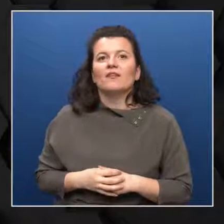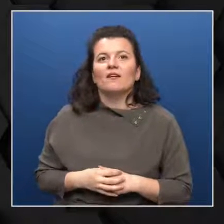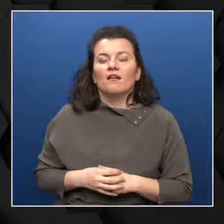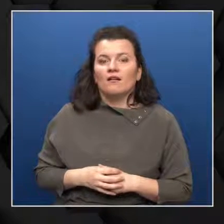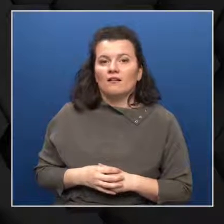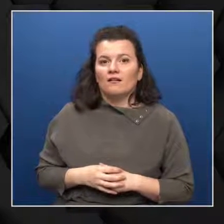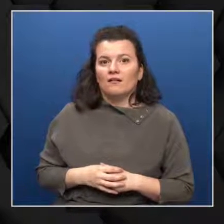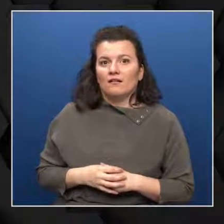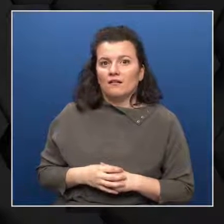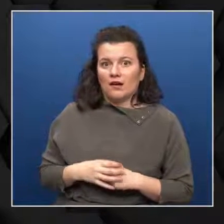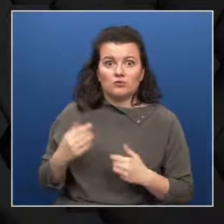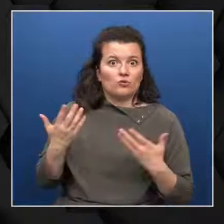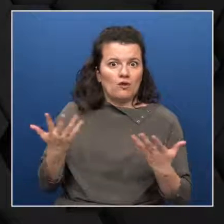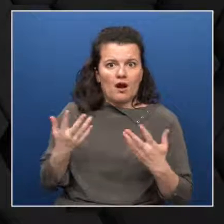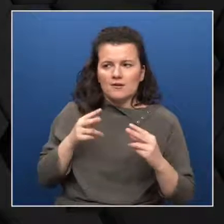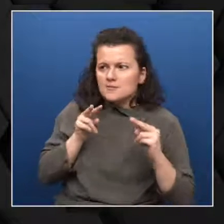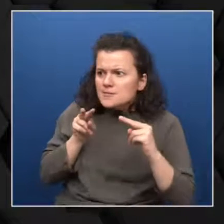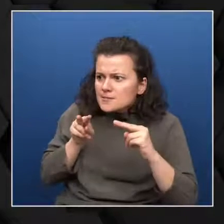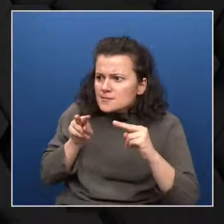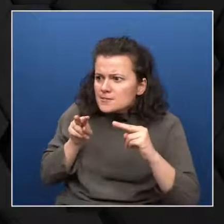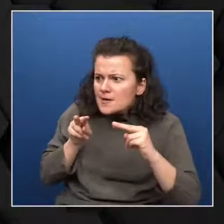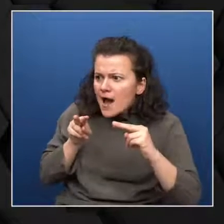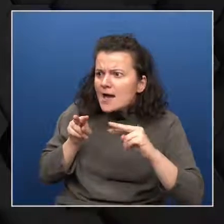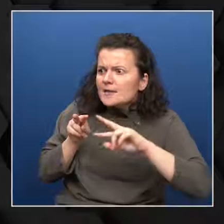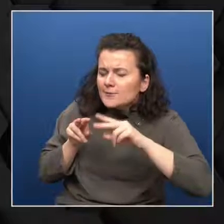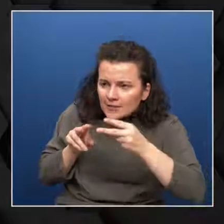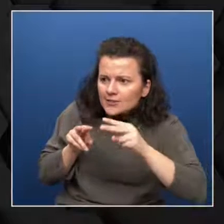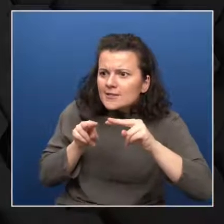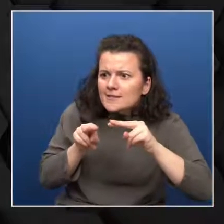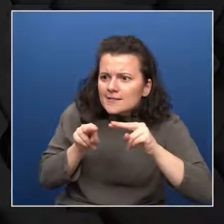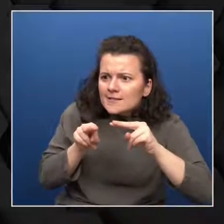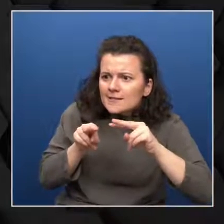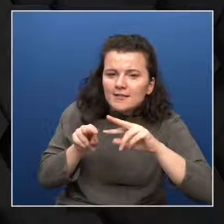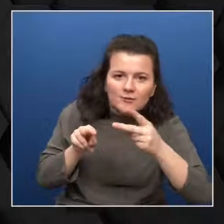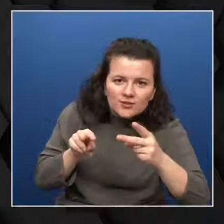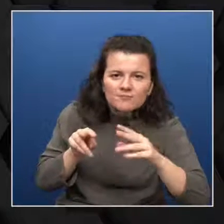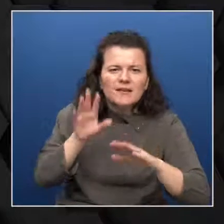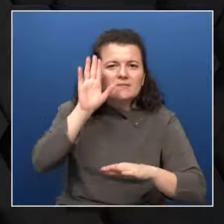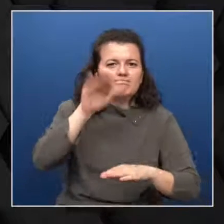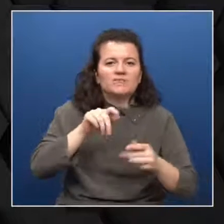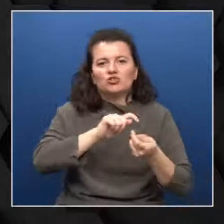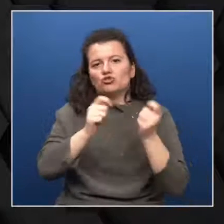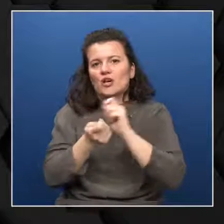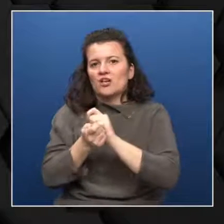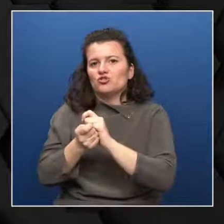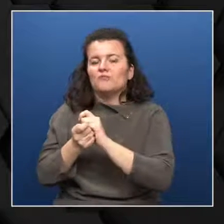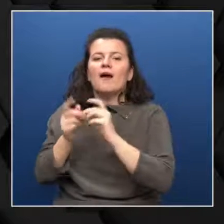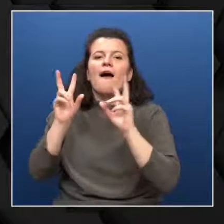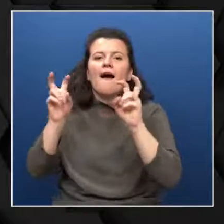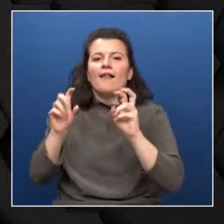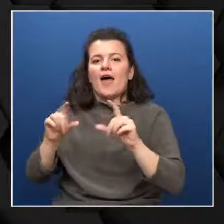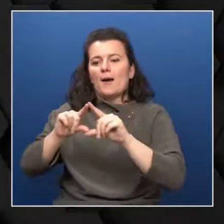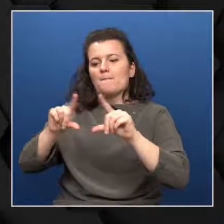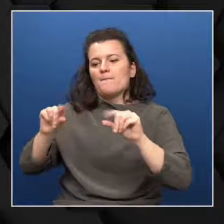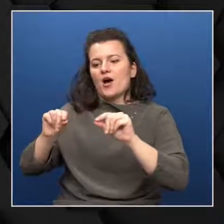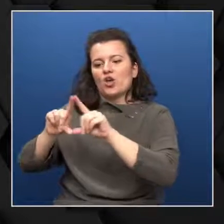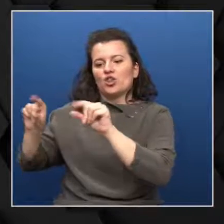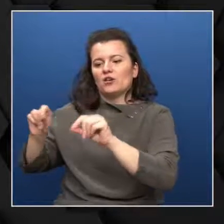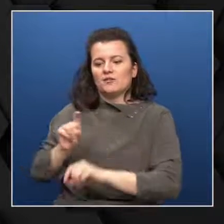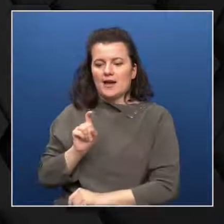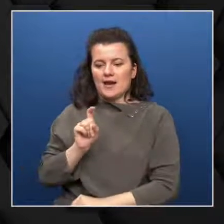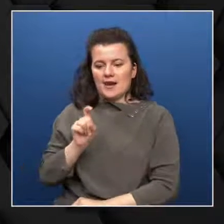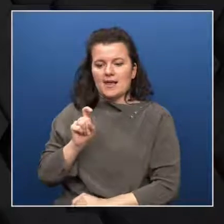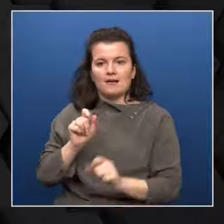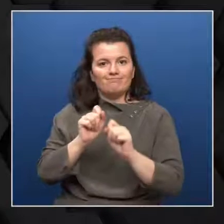So what I created is a dashboard where they can click on a button and then they go live themselves